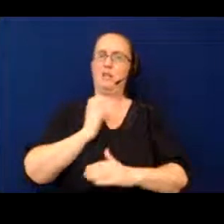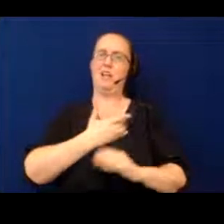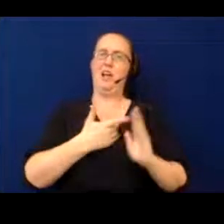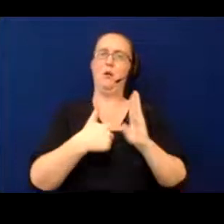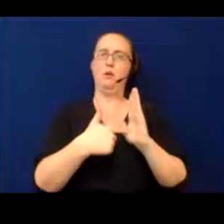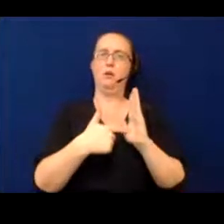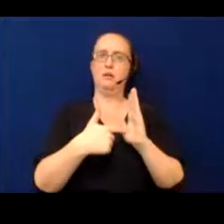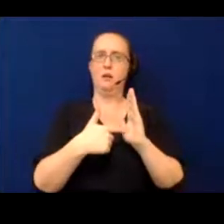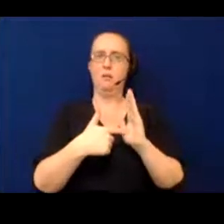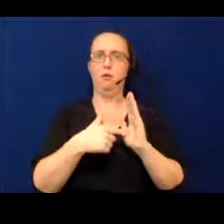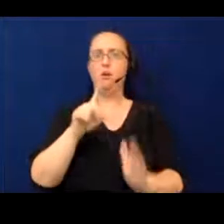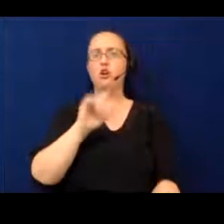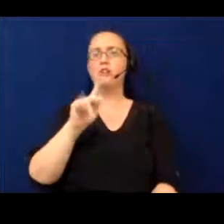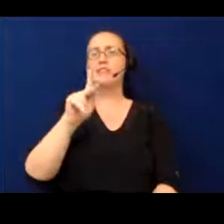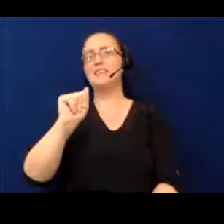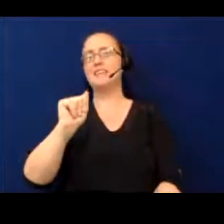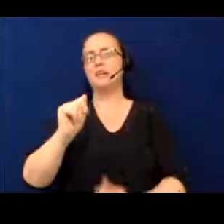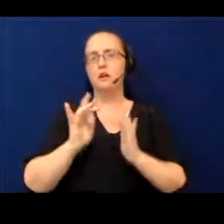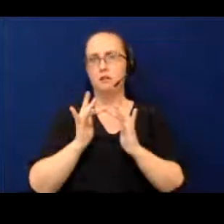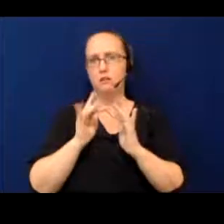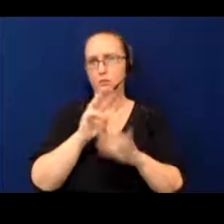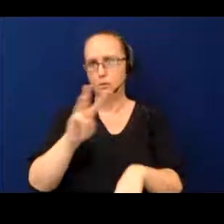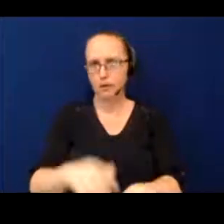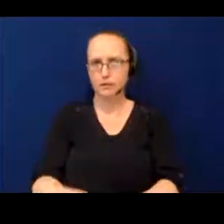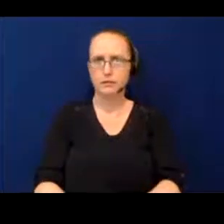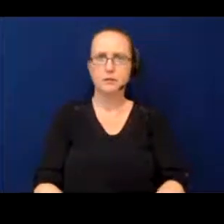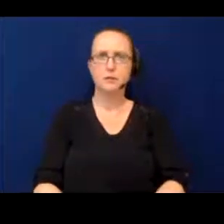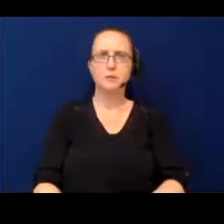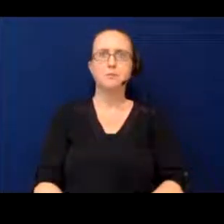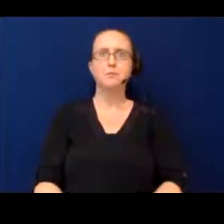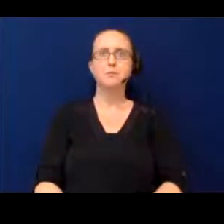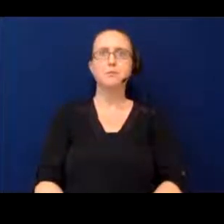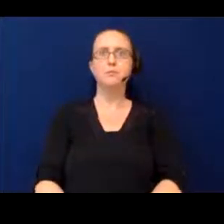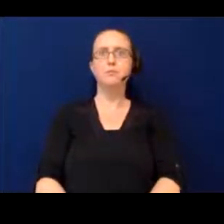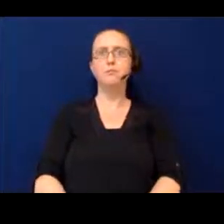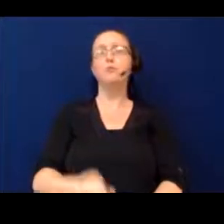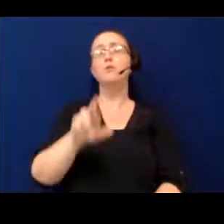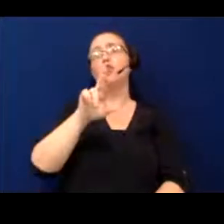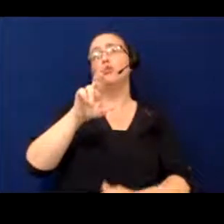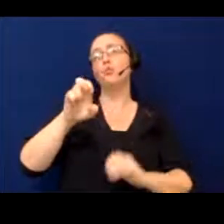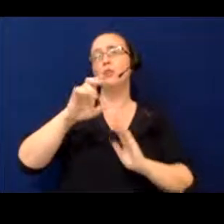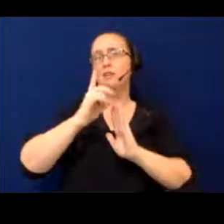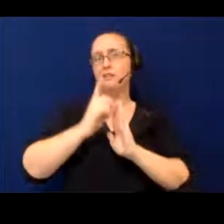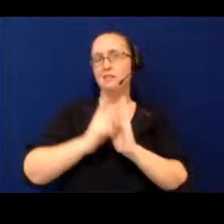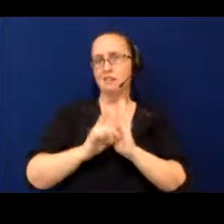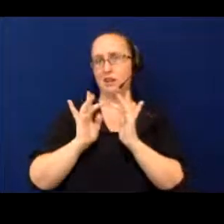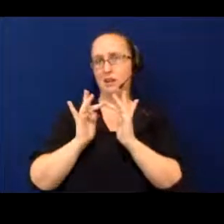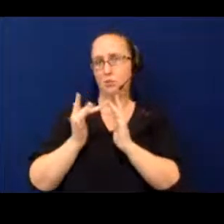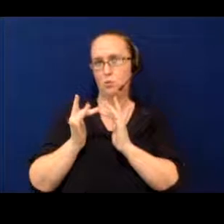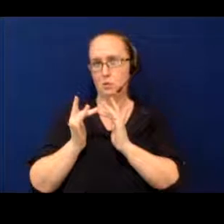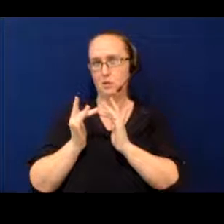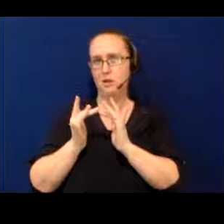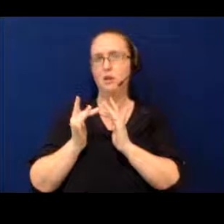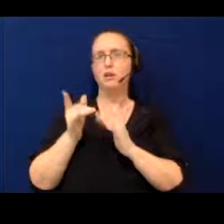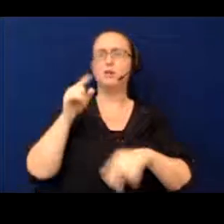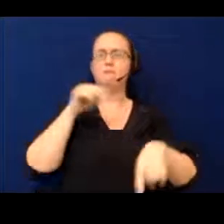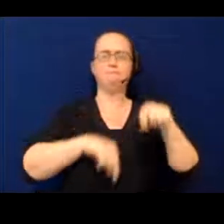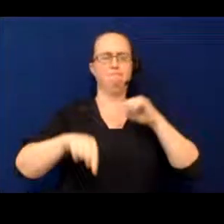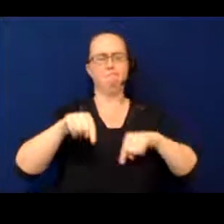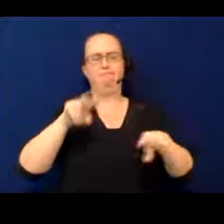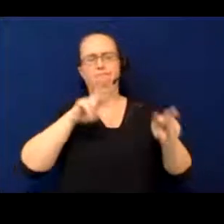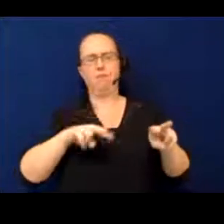is our Zika website. And when we redesigned our website, we went back to look and see why were